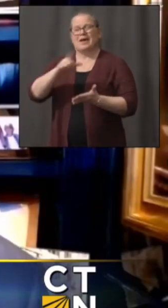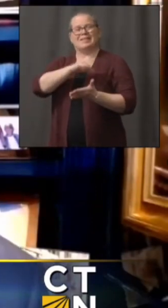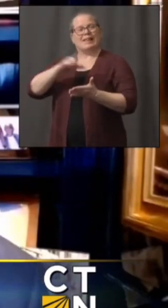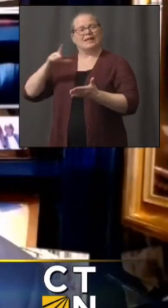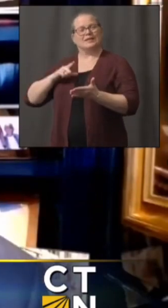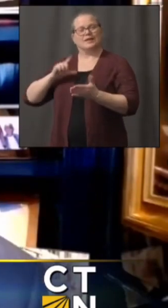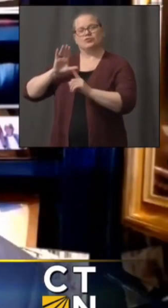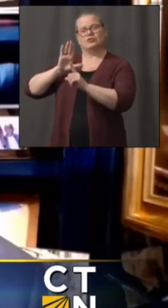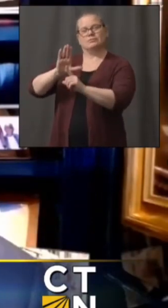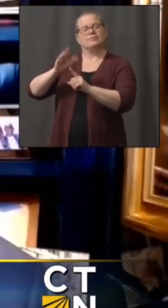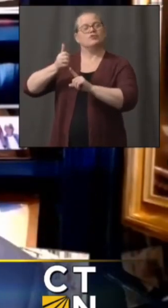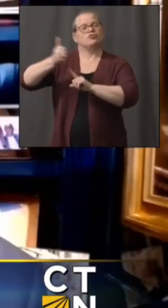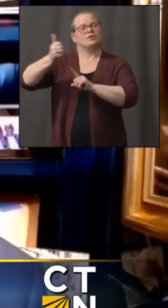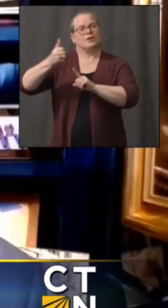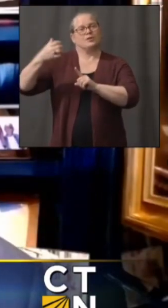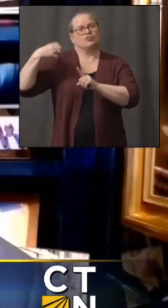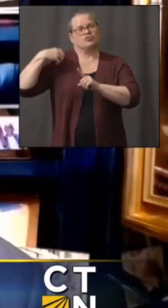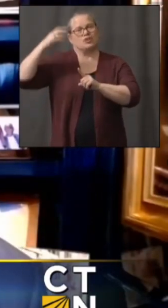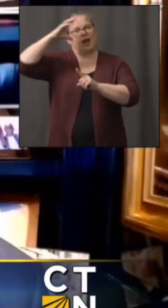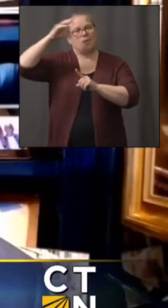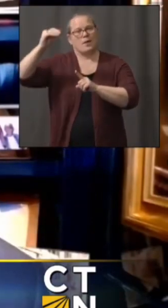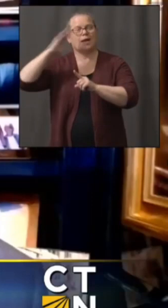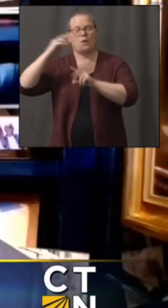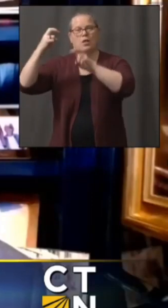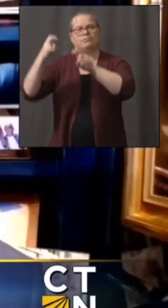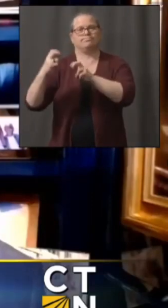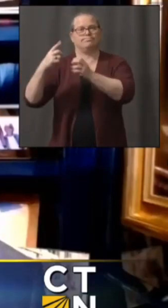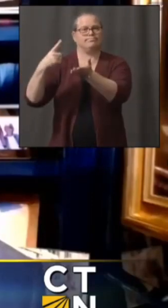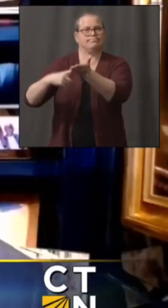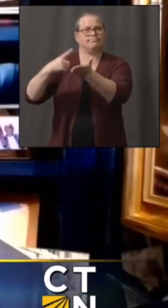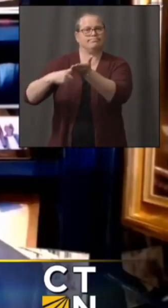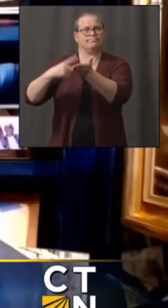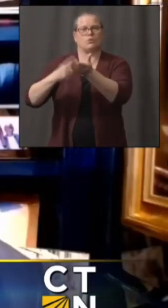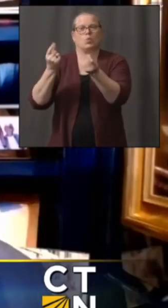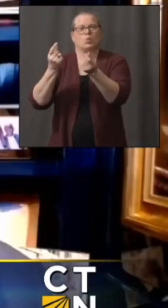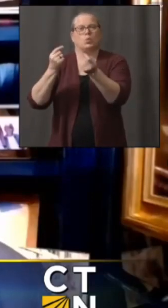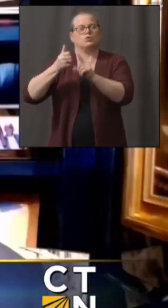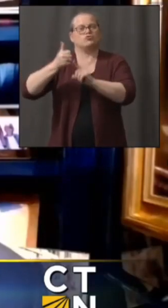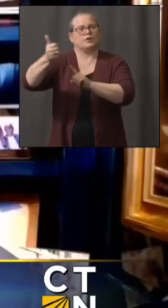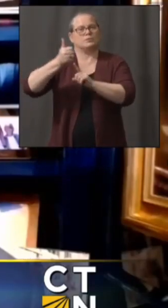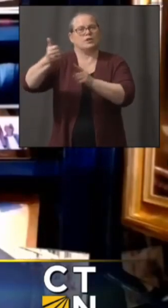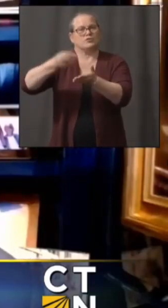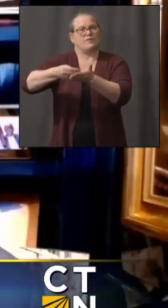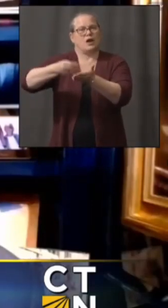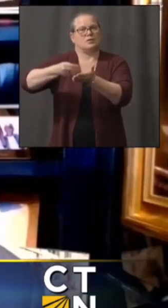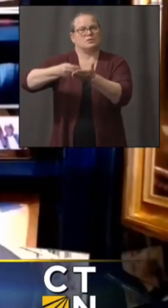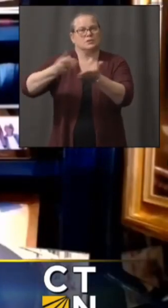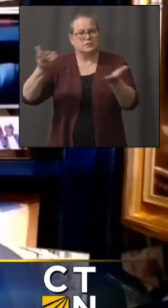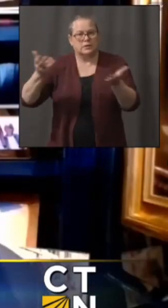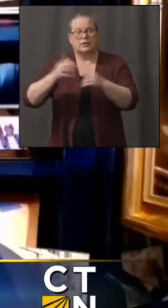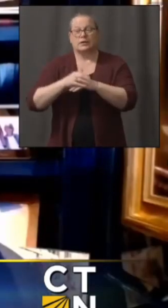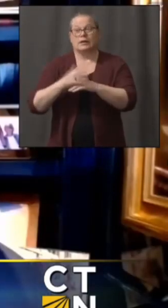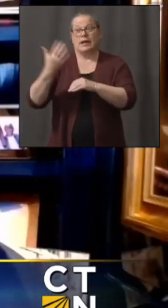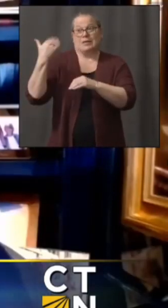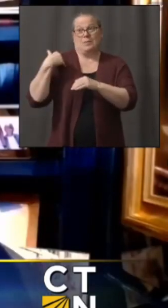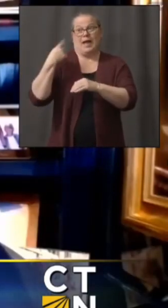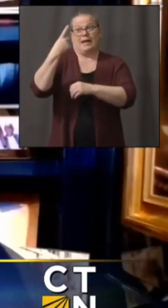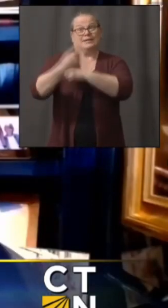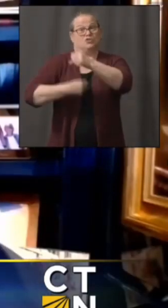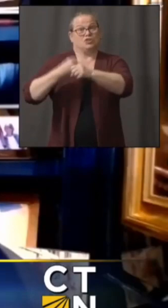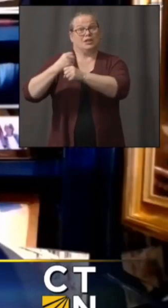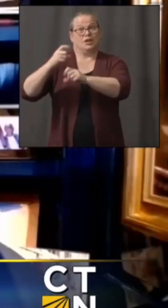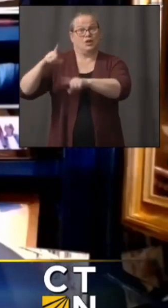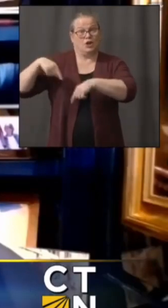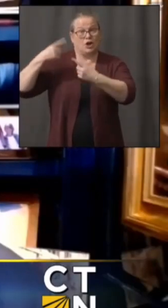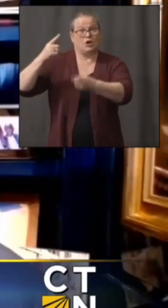terms of what we do about the transportation fund. As you can imagine, it was drained a lot over the last year. Many fewer people